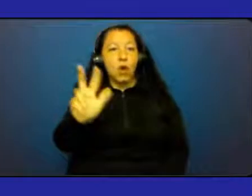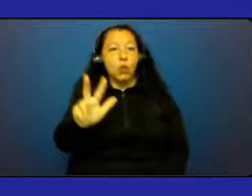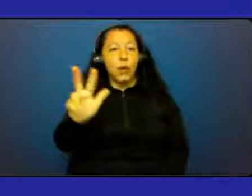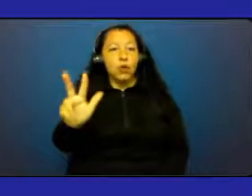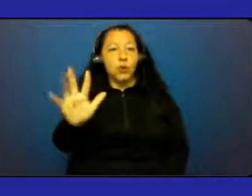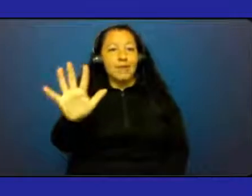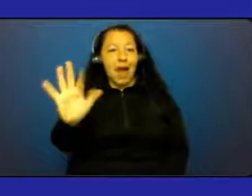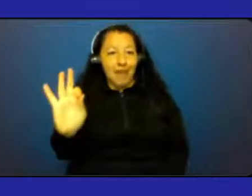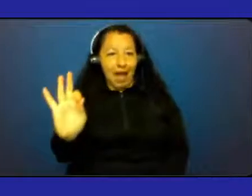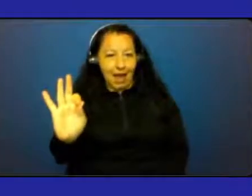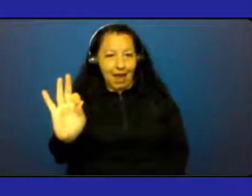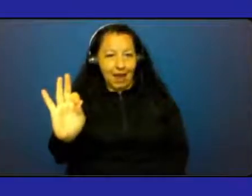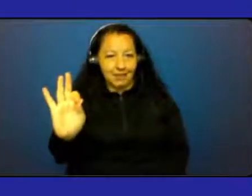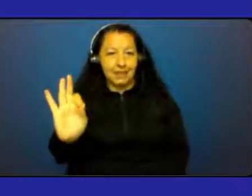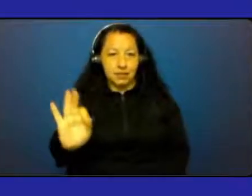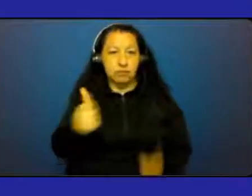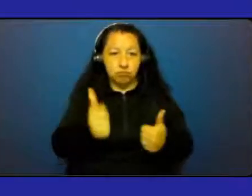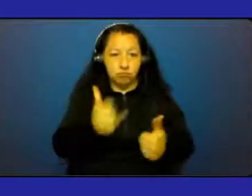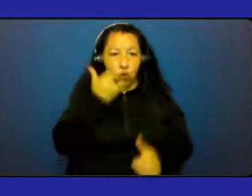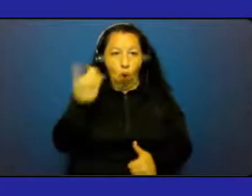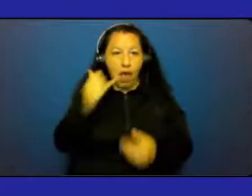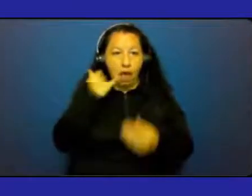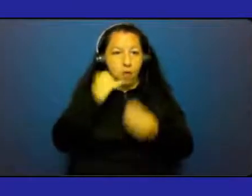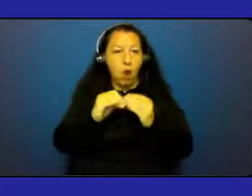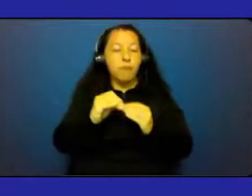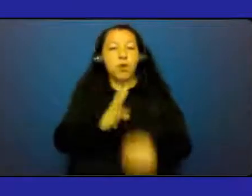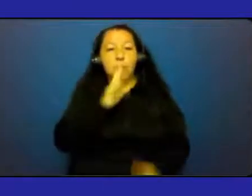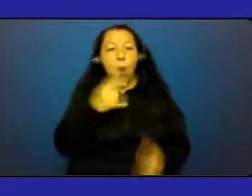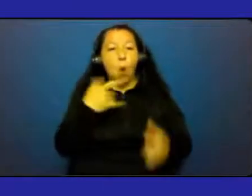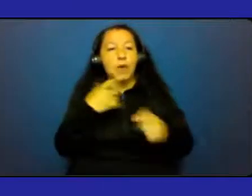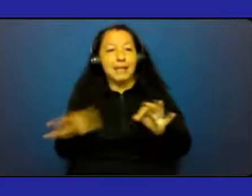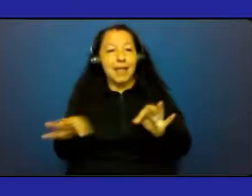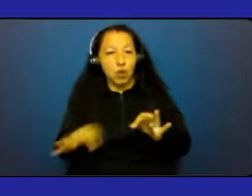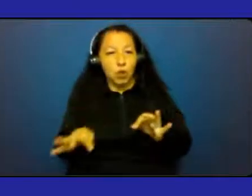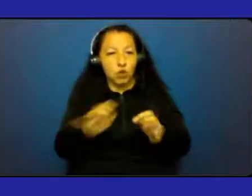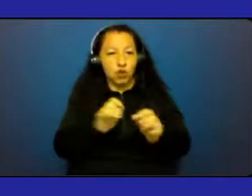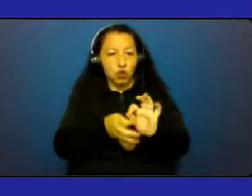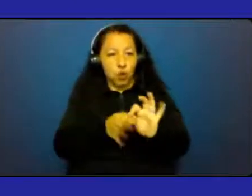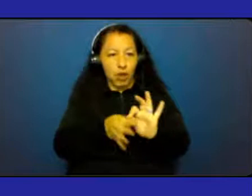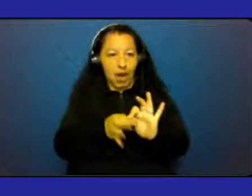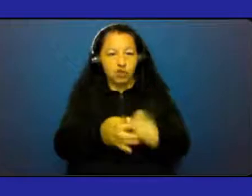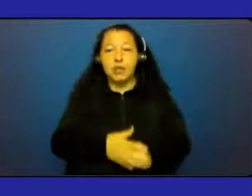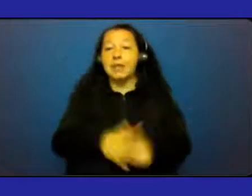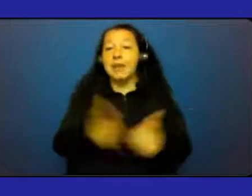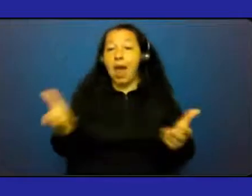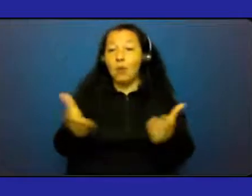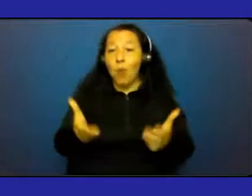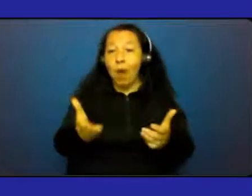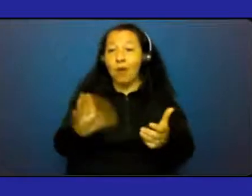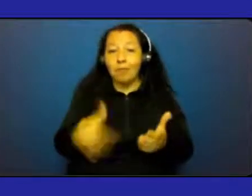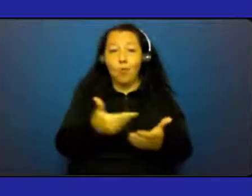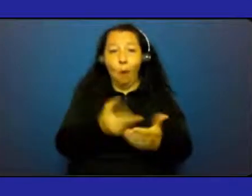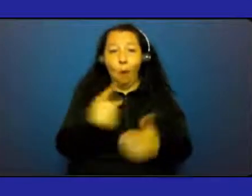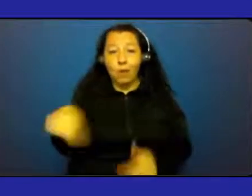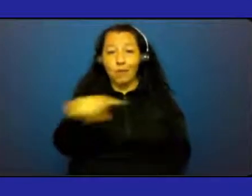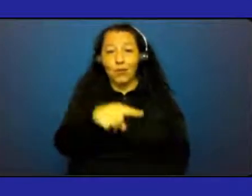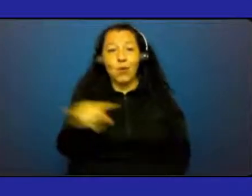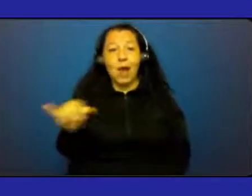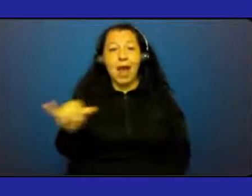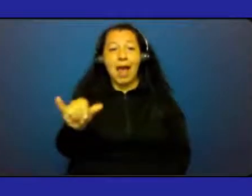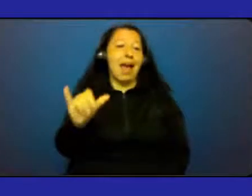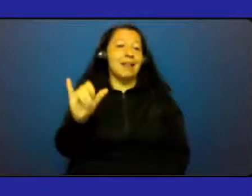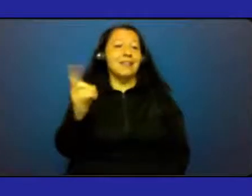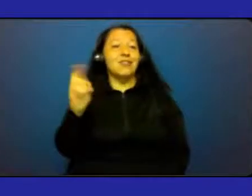212-788-3359. Thank you, Dr. Katz, and welcome to all. As Dr. Katz said, my name is Blanche Greenfield, and I'm